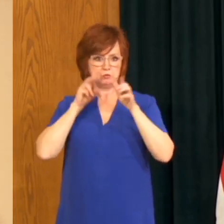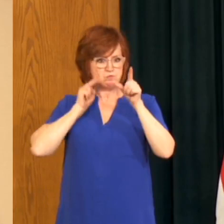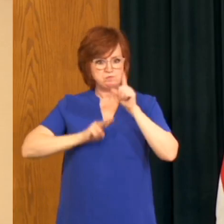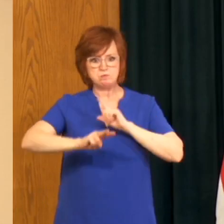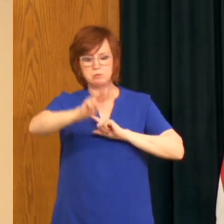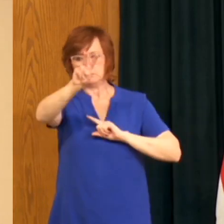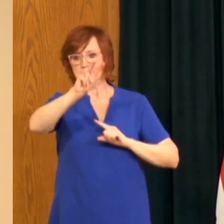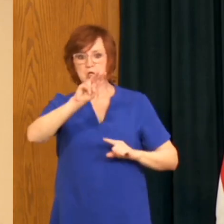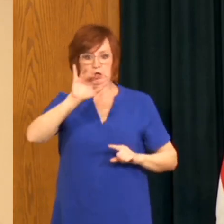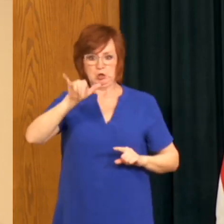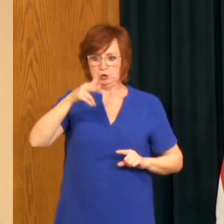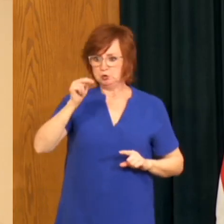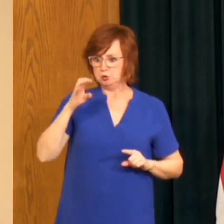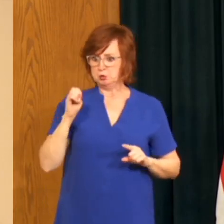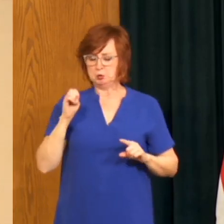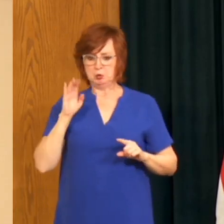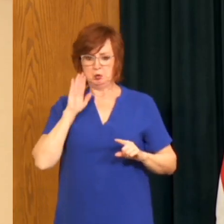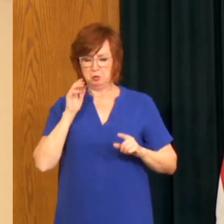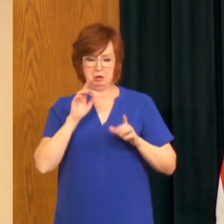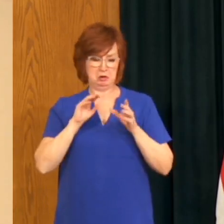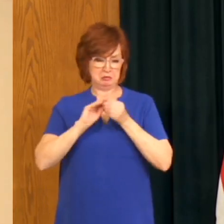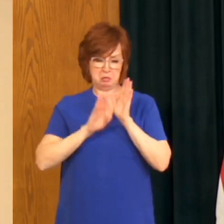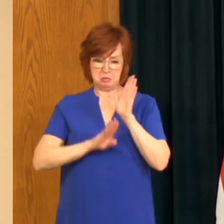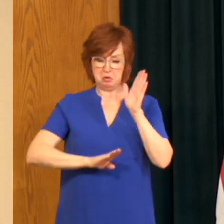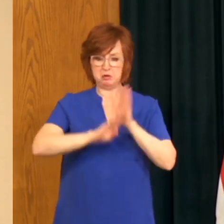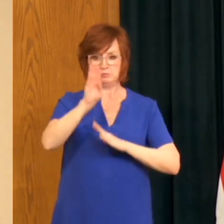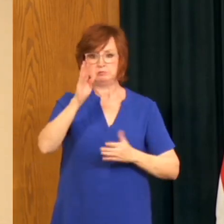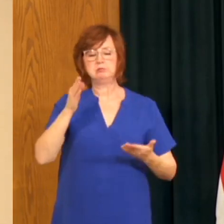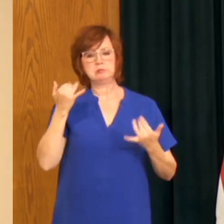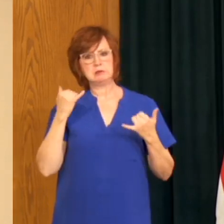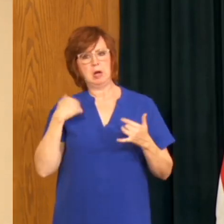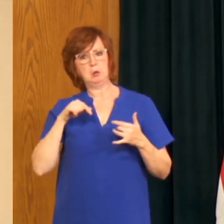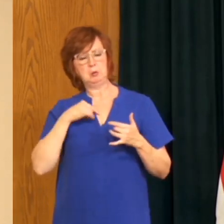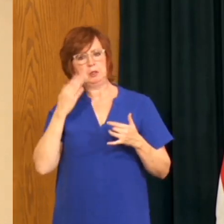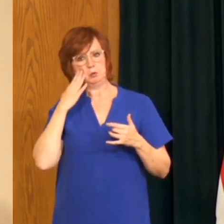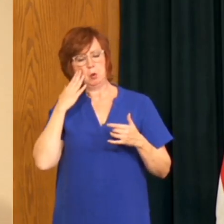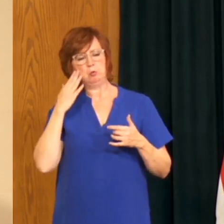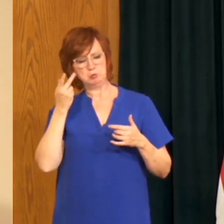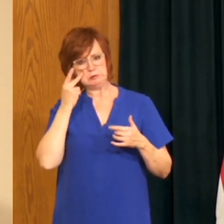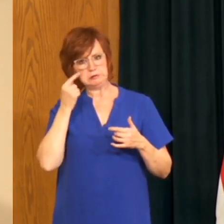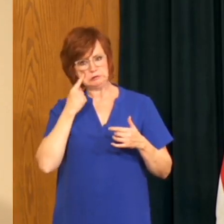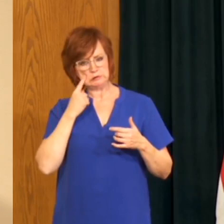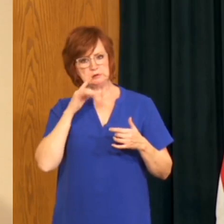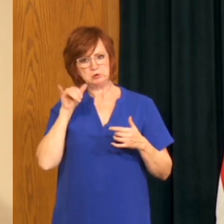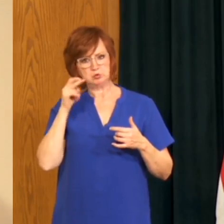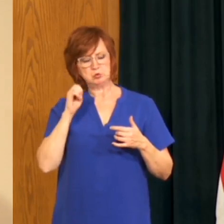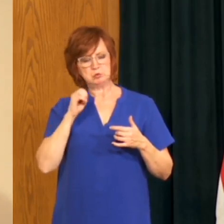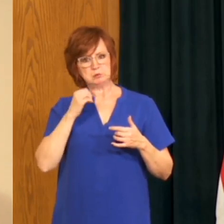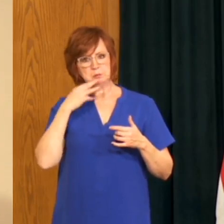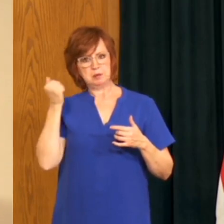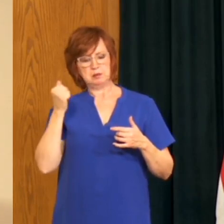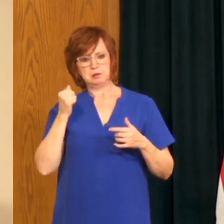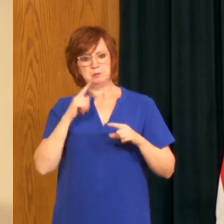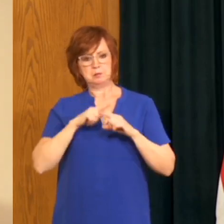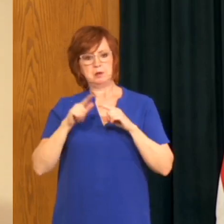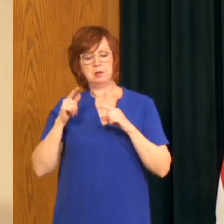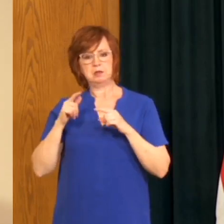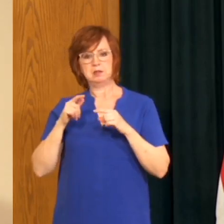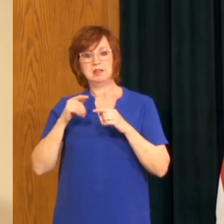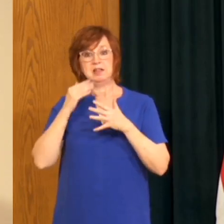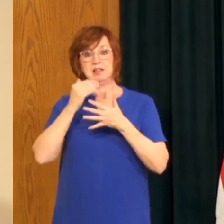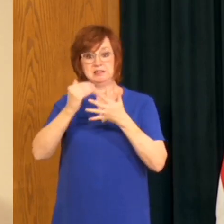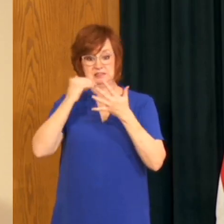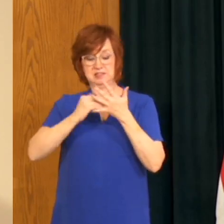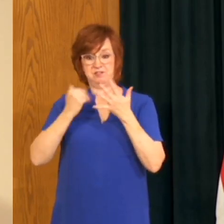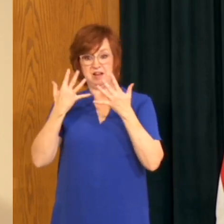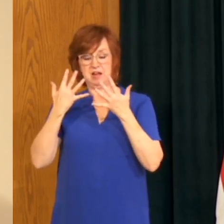sizes. How do we gather in a safe way, minimizing risk of uncontrolled transmission? So I just wanted to lay this out for all